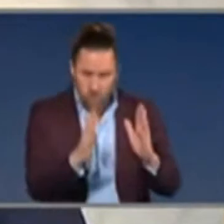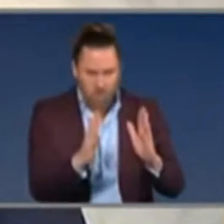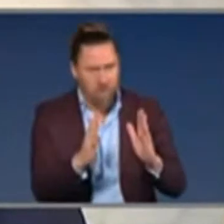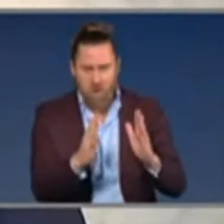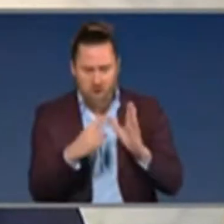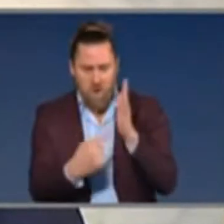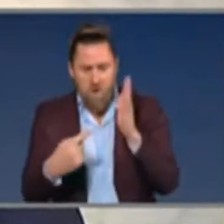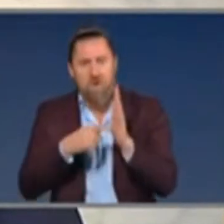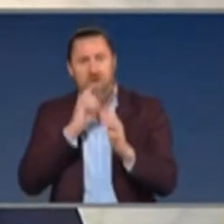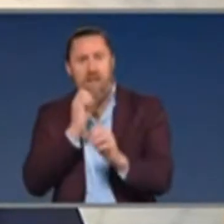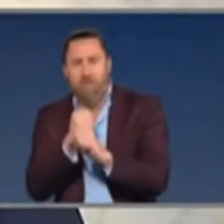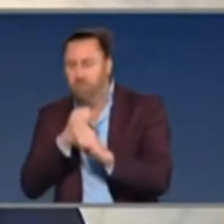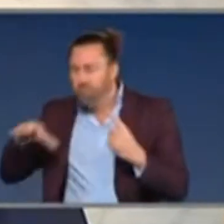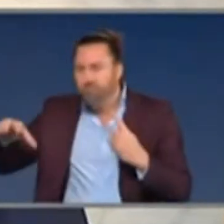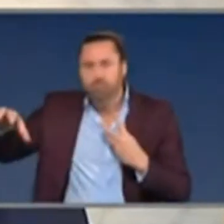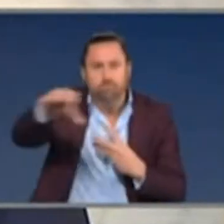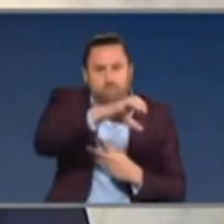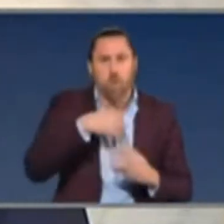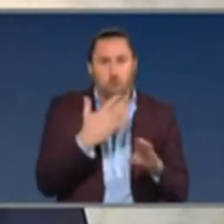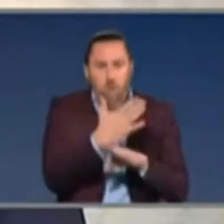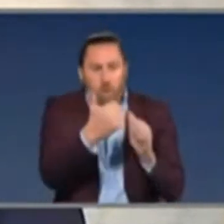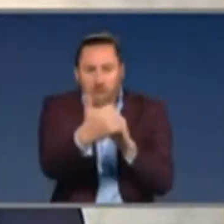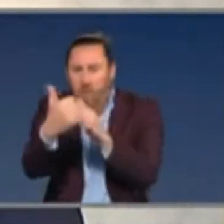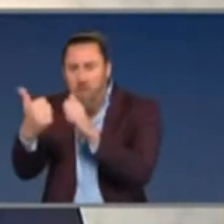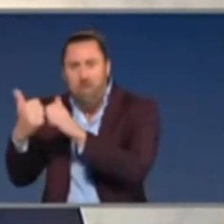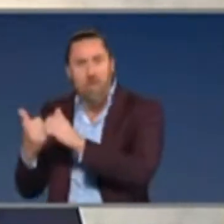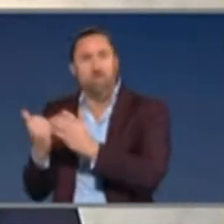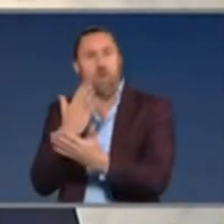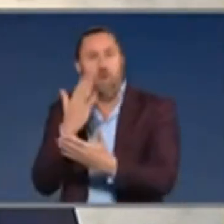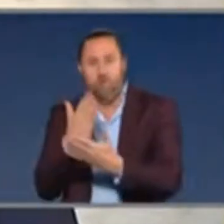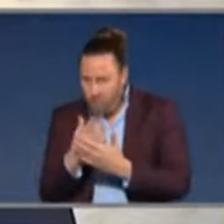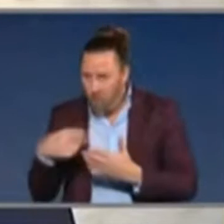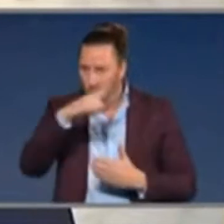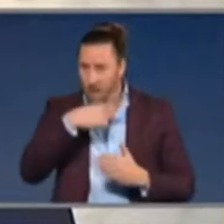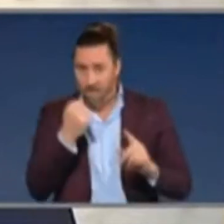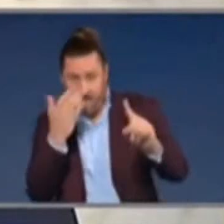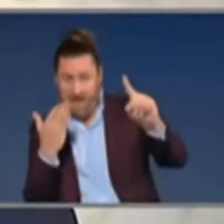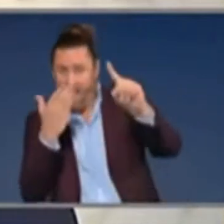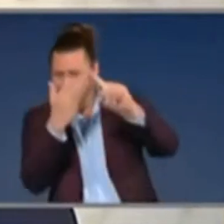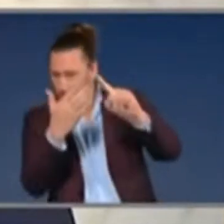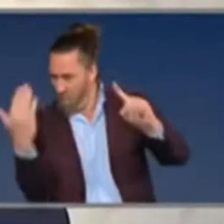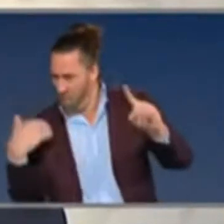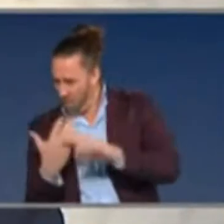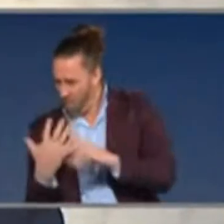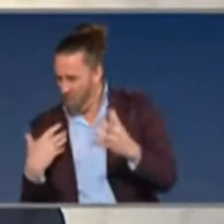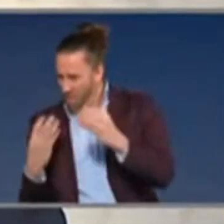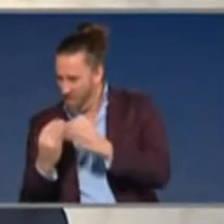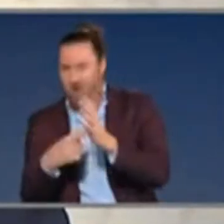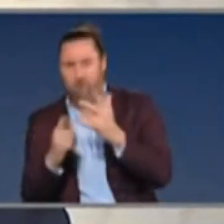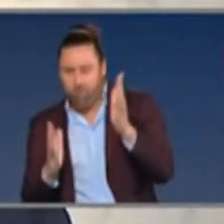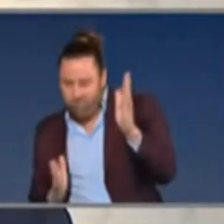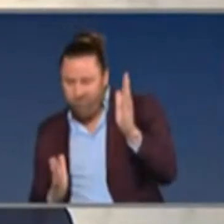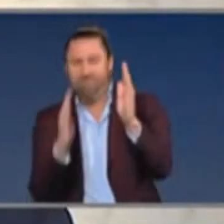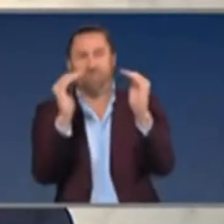towards achieving closure in the targets and the gap that is associated with the targets. But I think